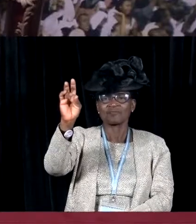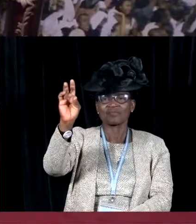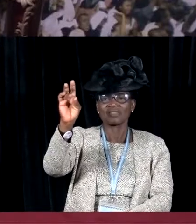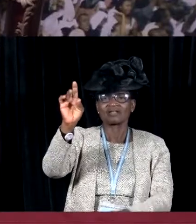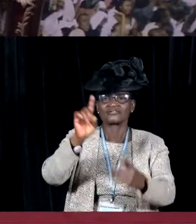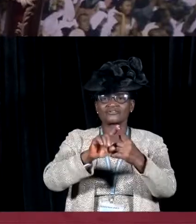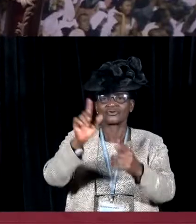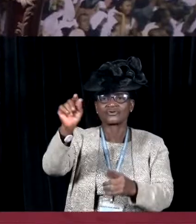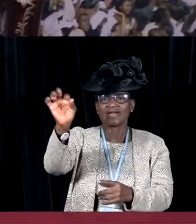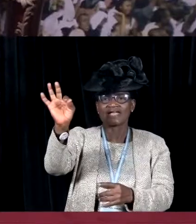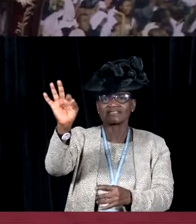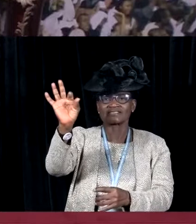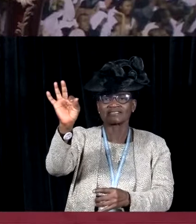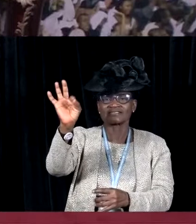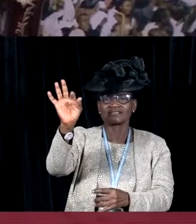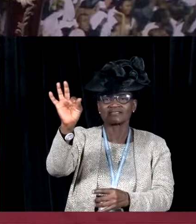to 19.